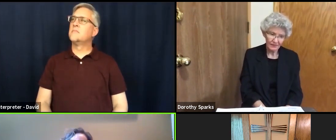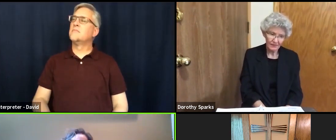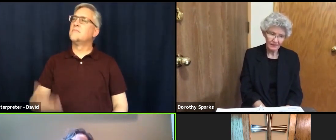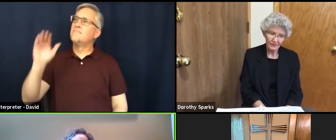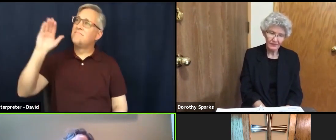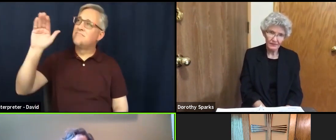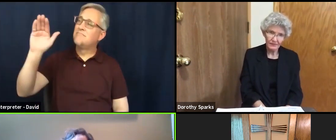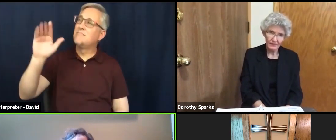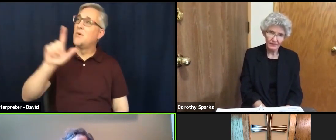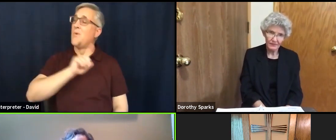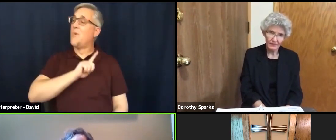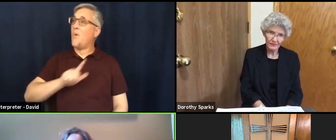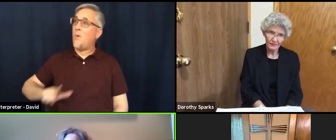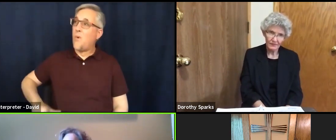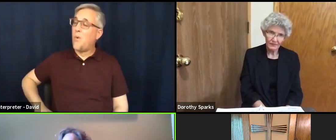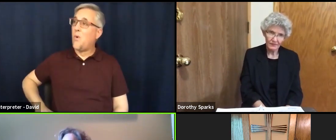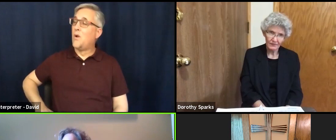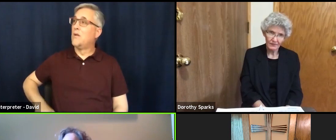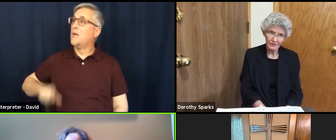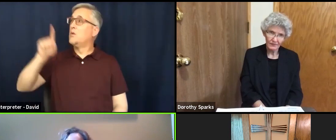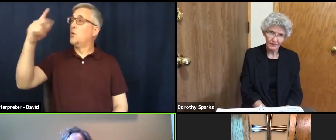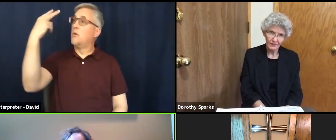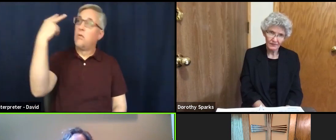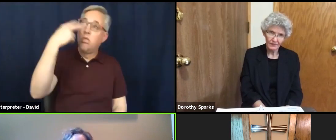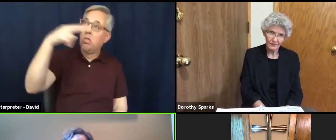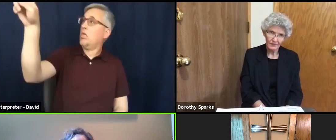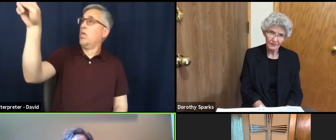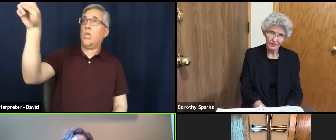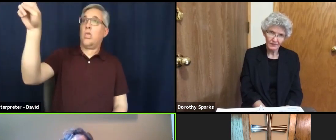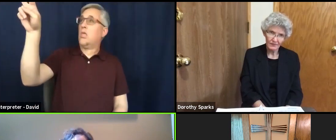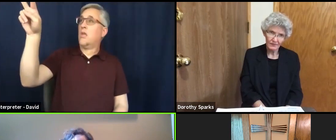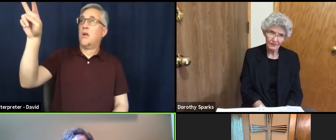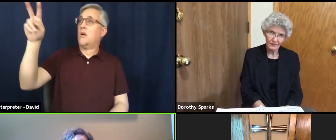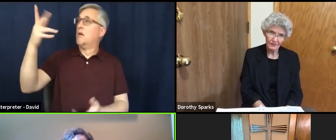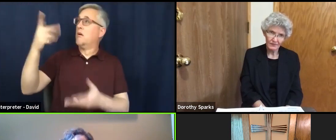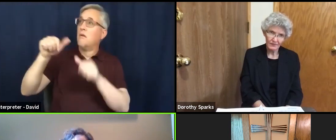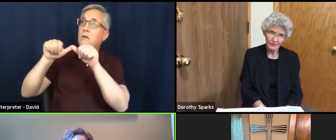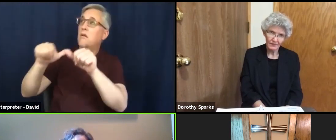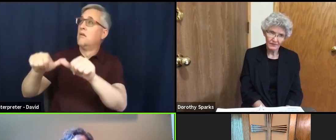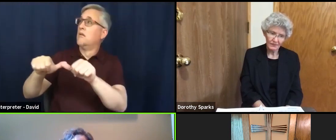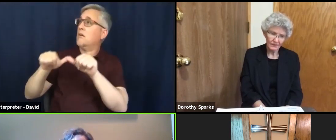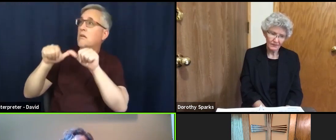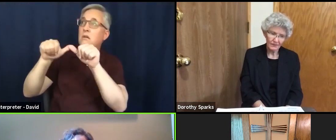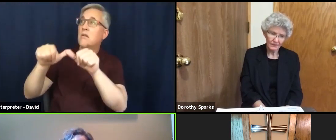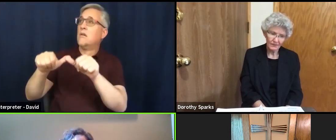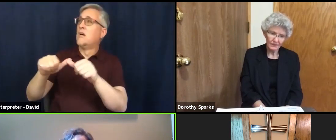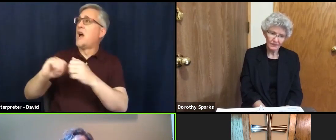How long, Lord, will you turn away?